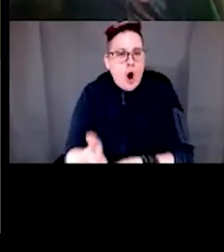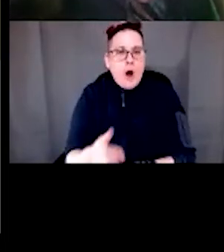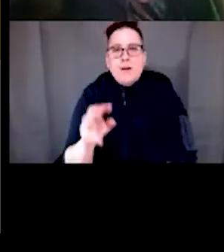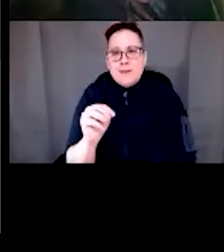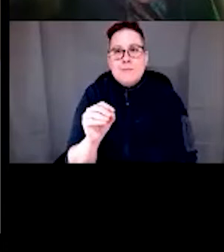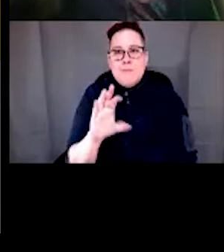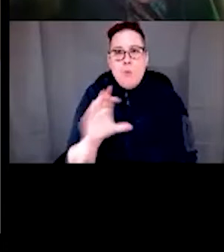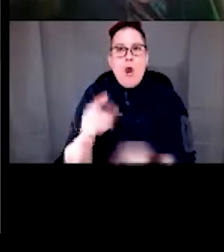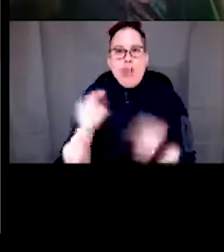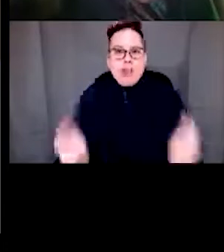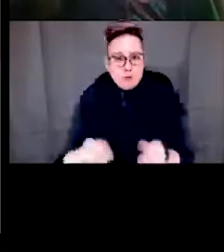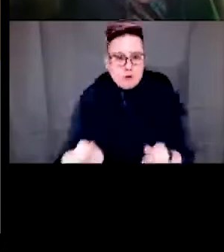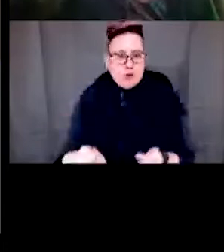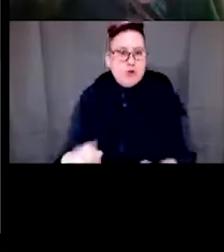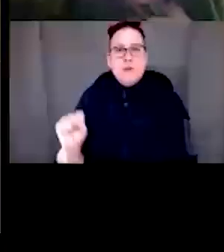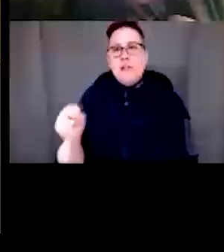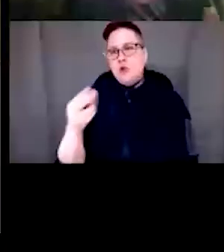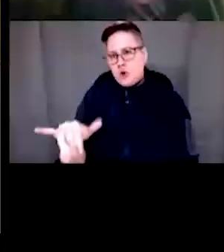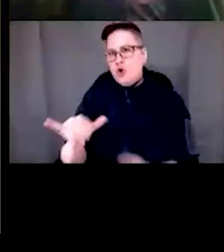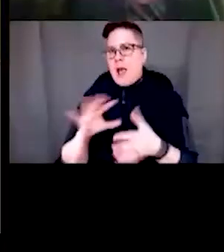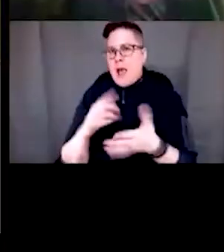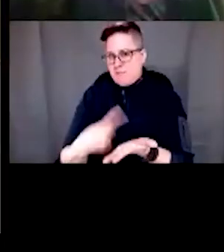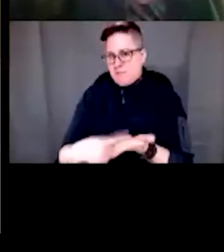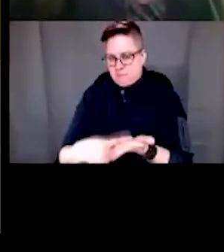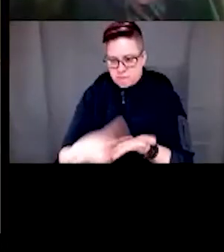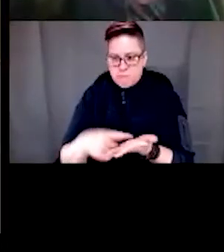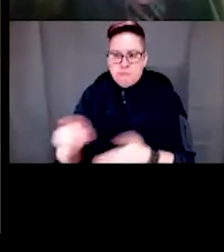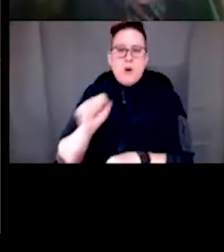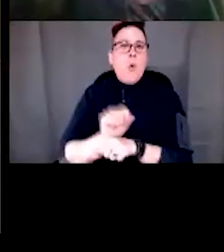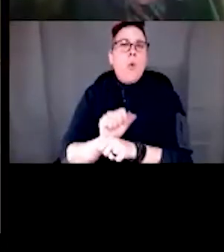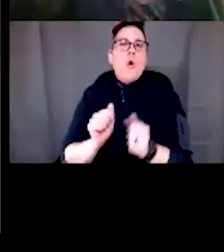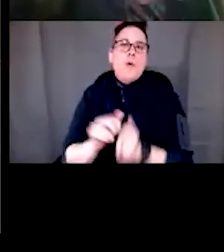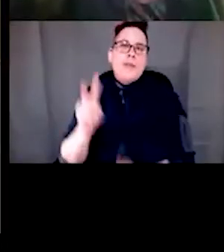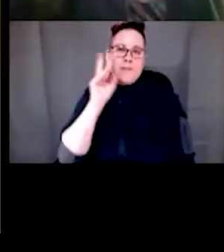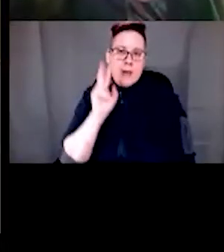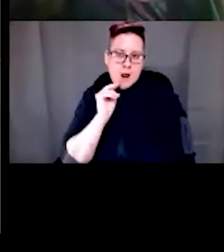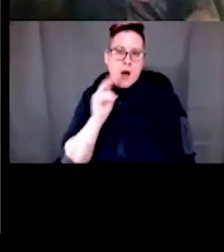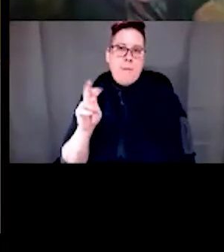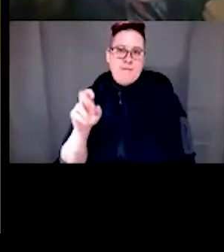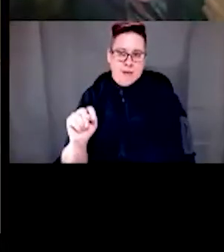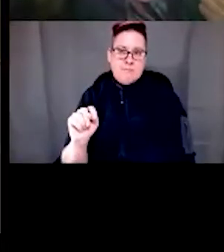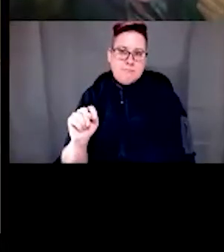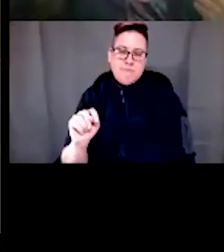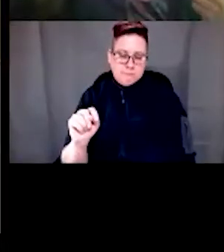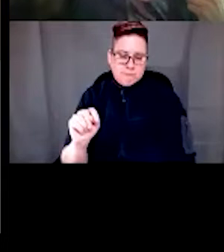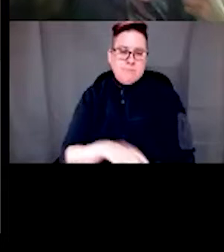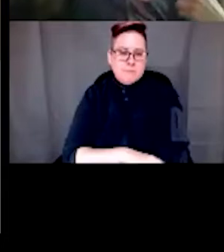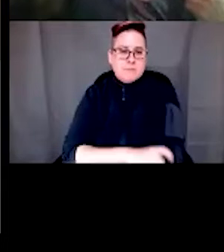injury. Jonathan Shea has talked about this after working with Vietnam vets his whole life. And its